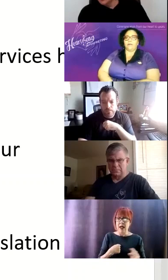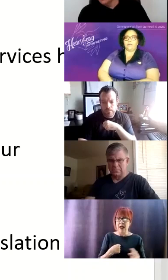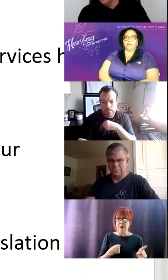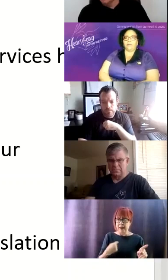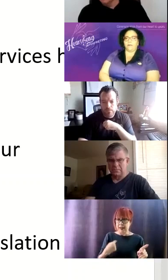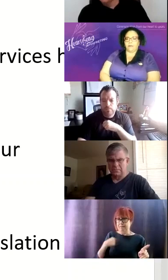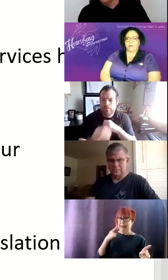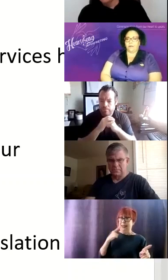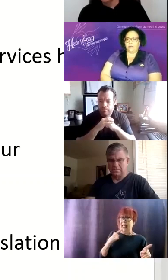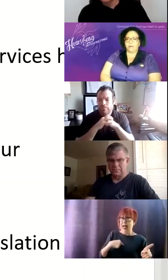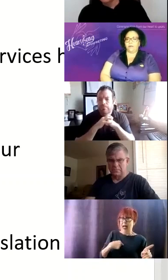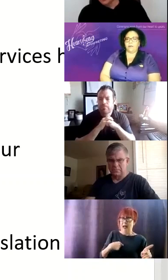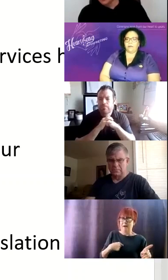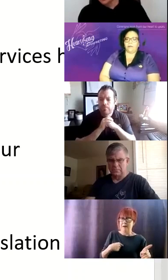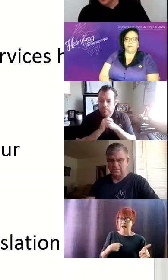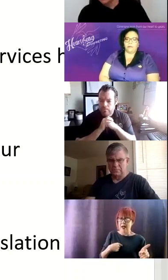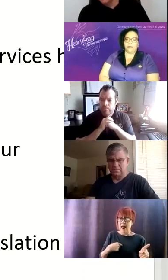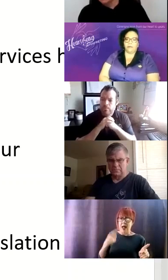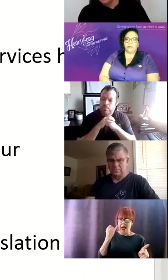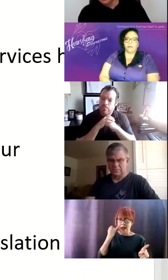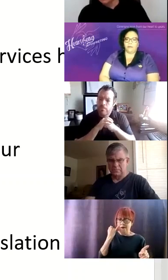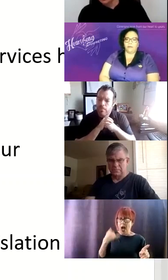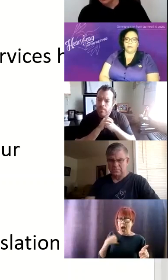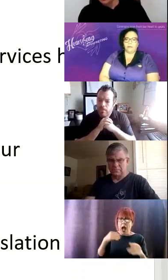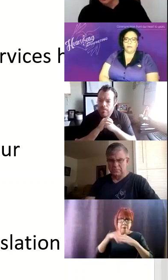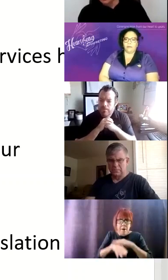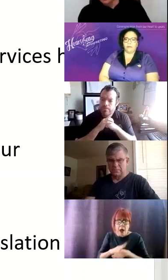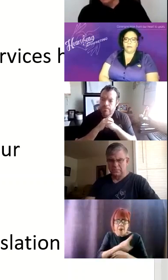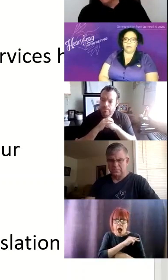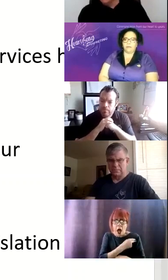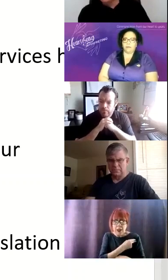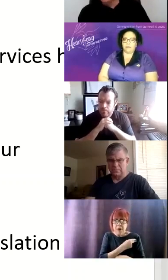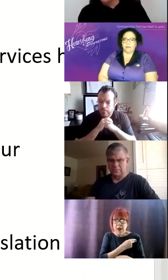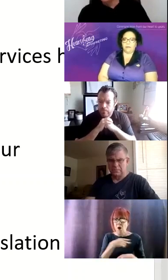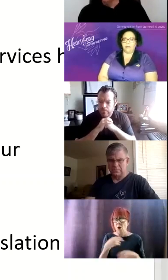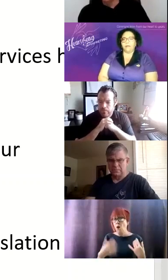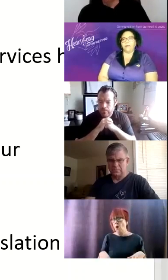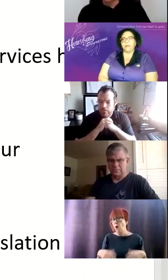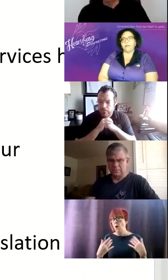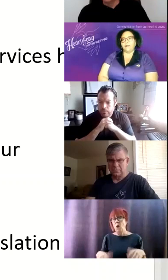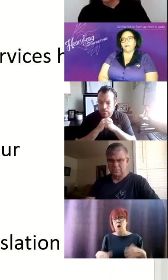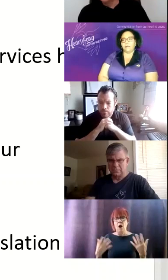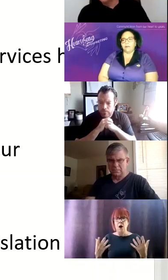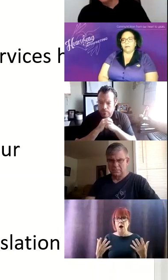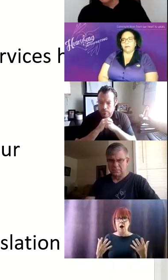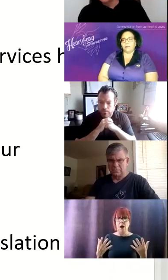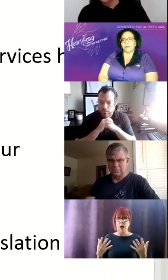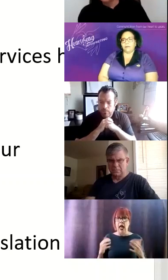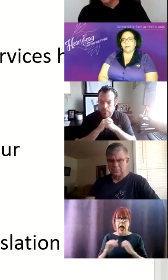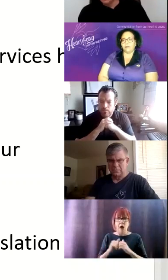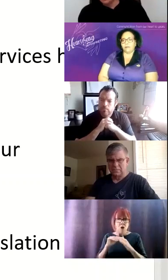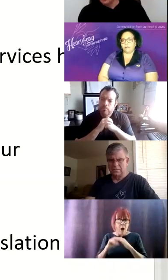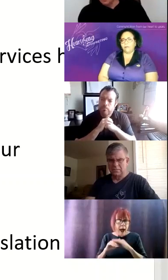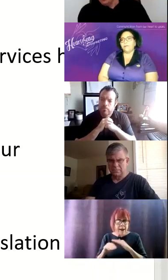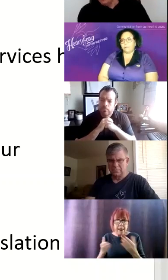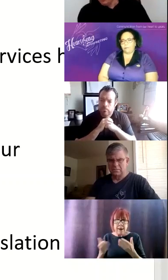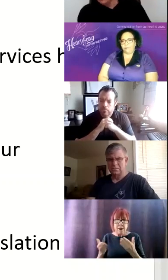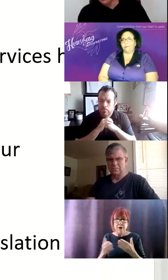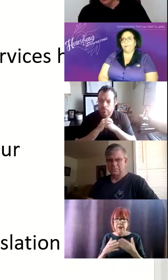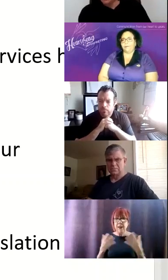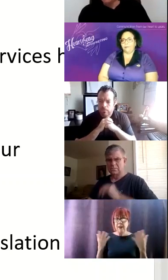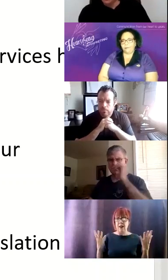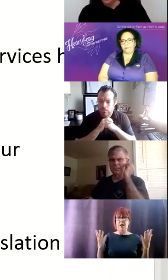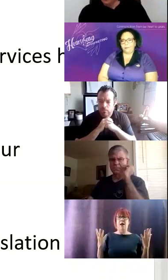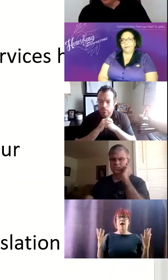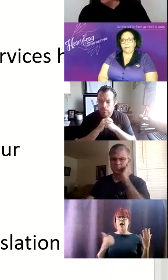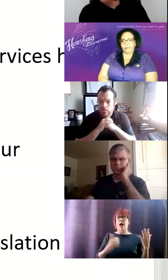myself, I couldn't imagine if I got admitted into the hospital or had to access certain services. I personally